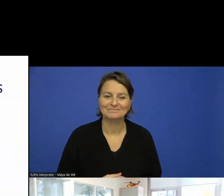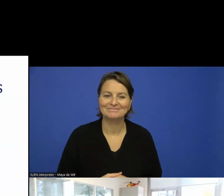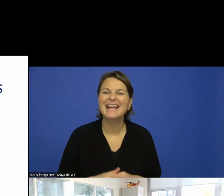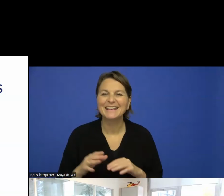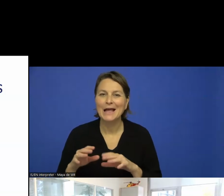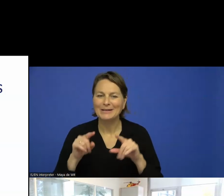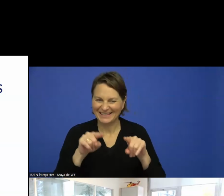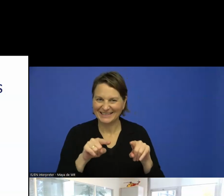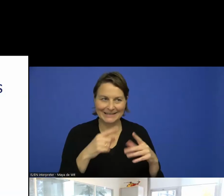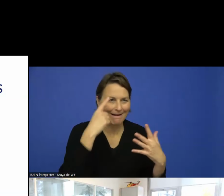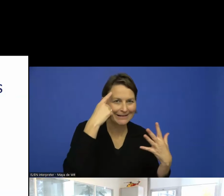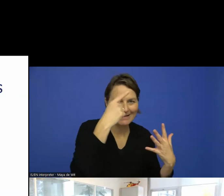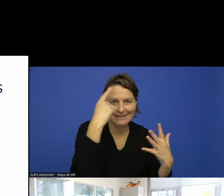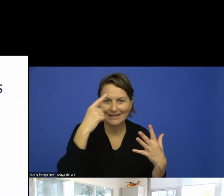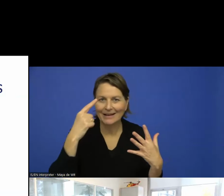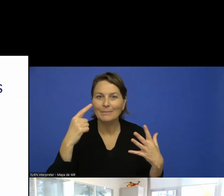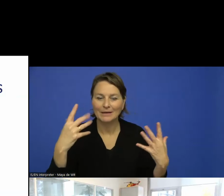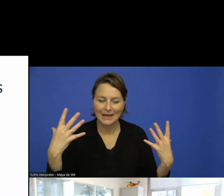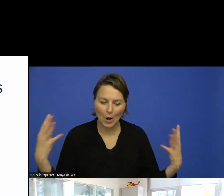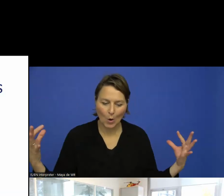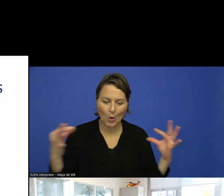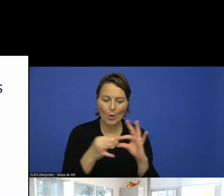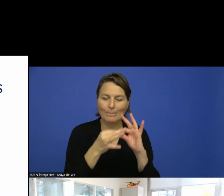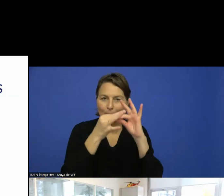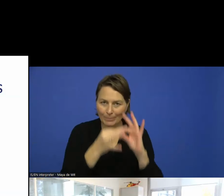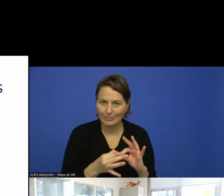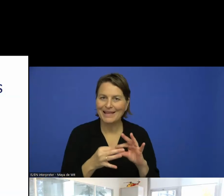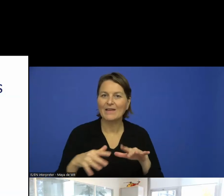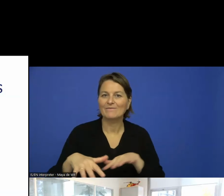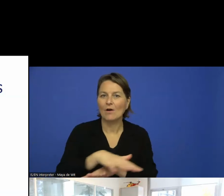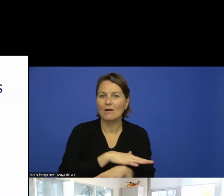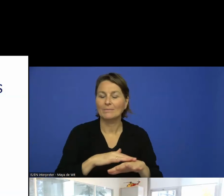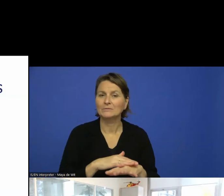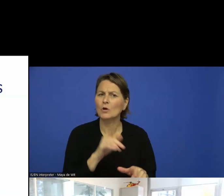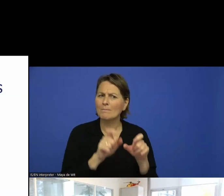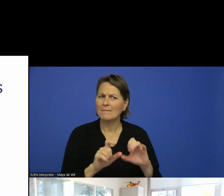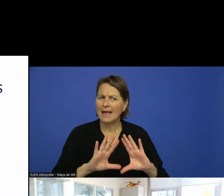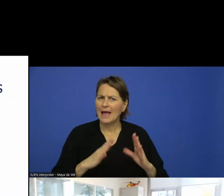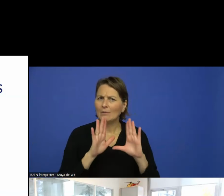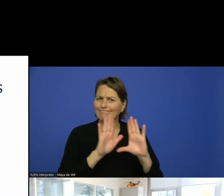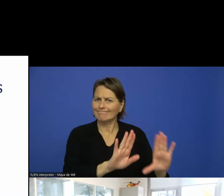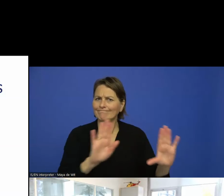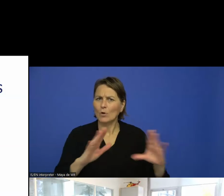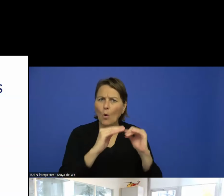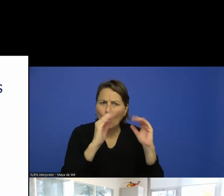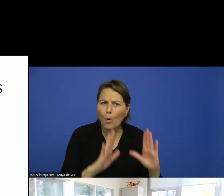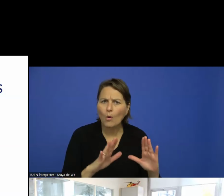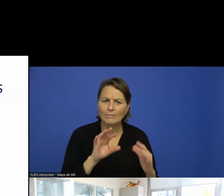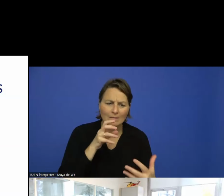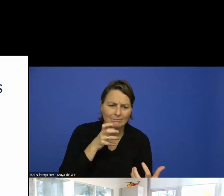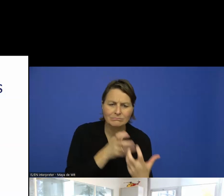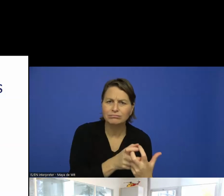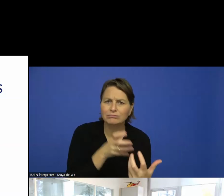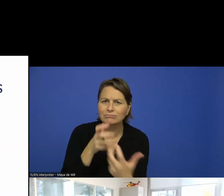environment. How do we rethink and redesign the way people live and farm in the environment and take an inclusive